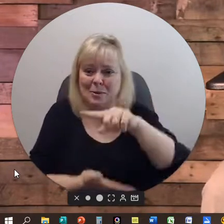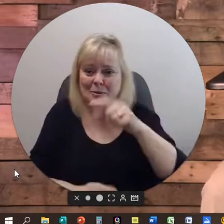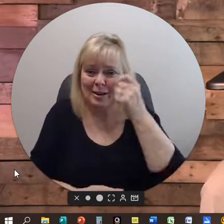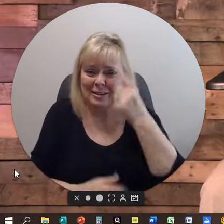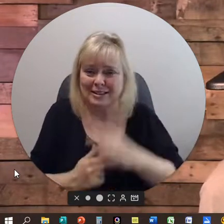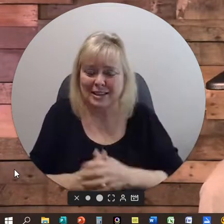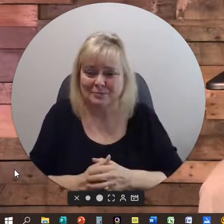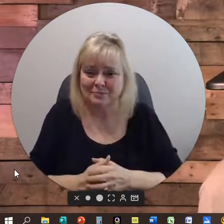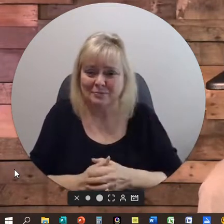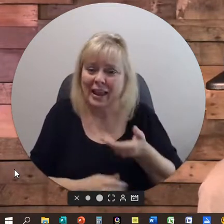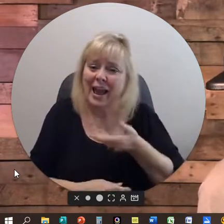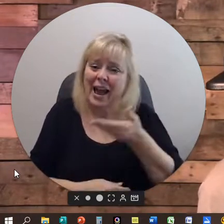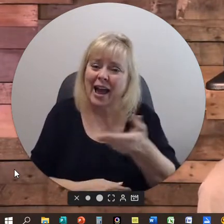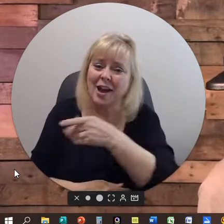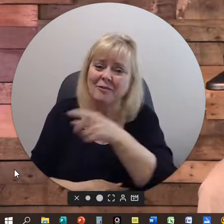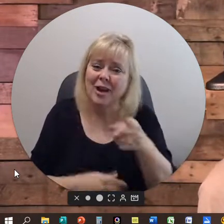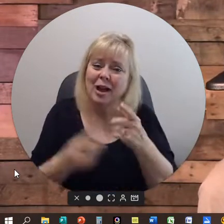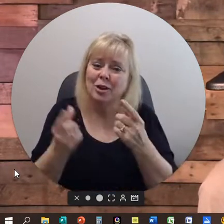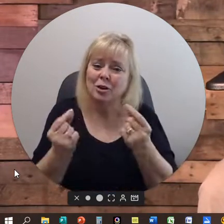pray.